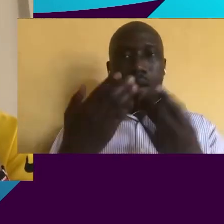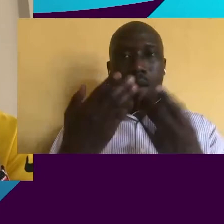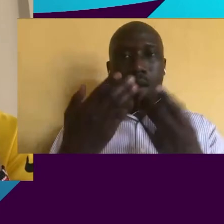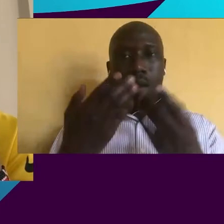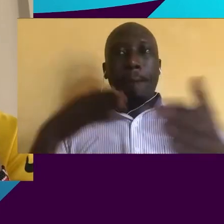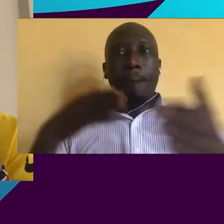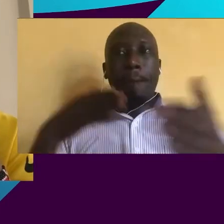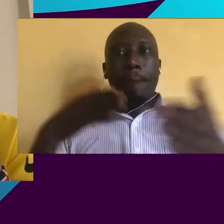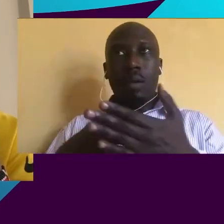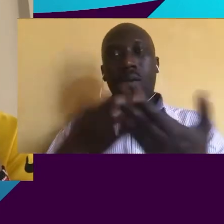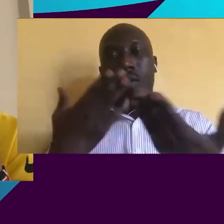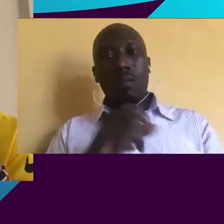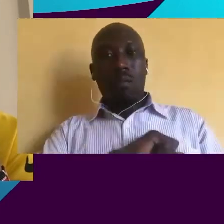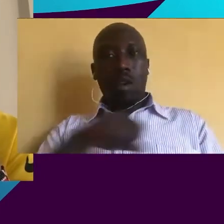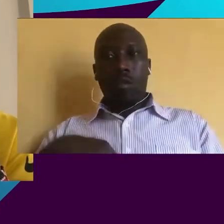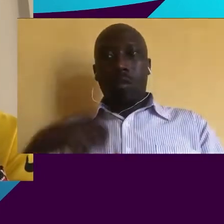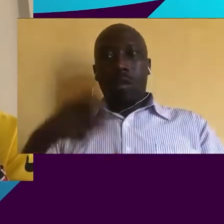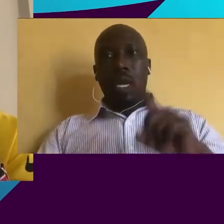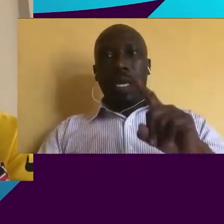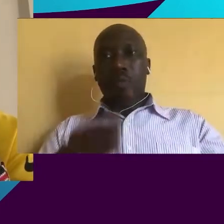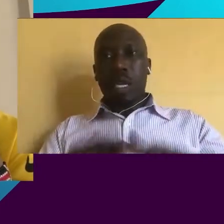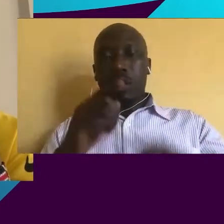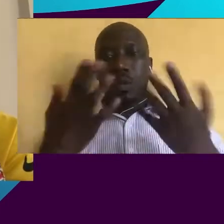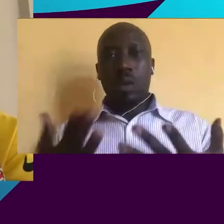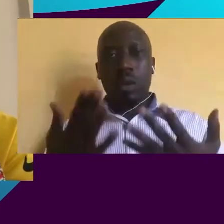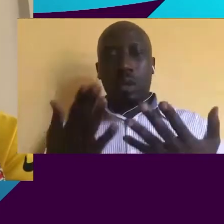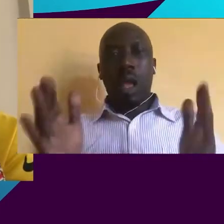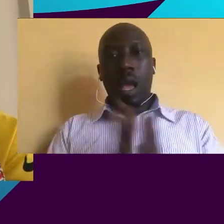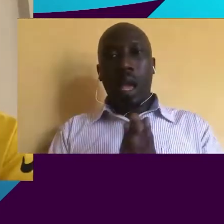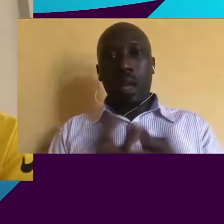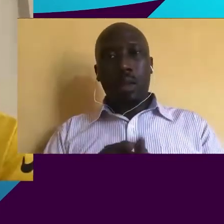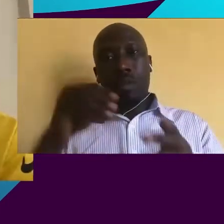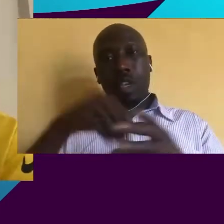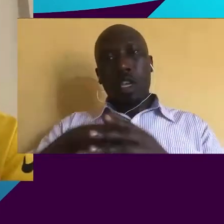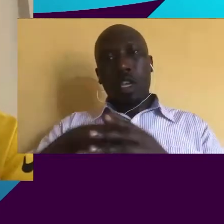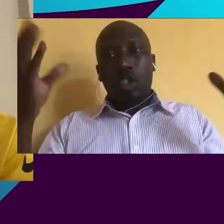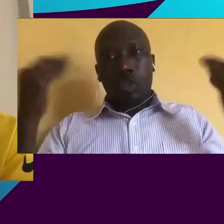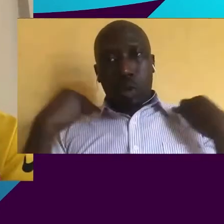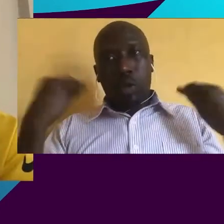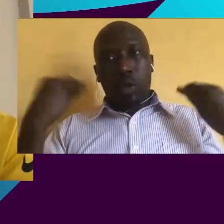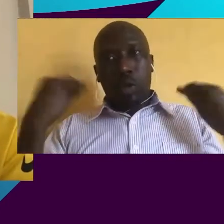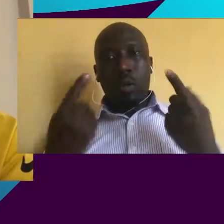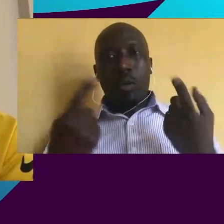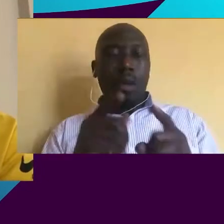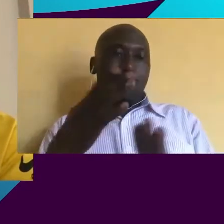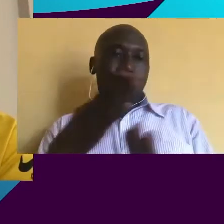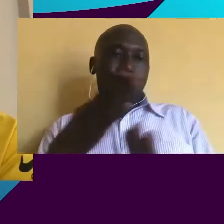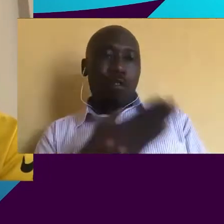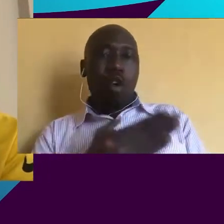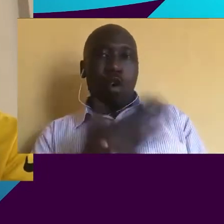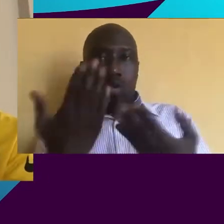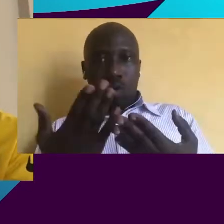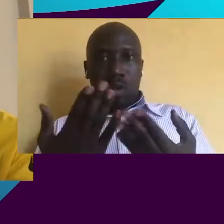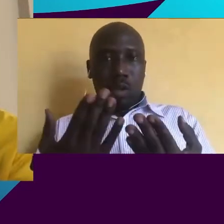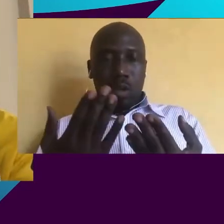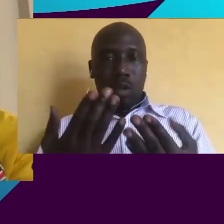female participation in sports. But before you do that, you're going to tell us about